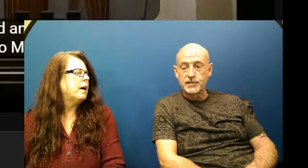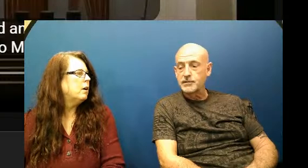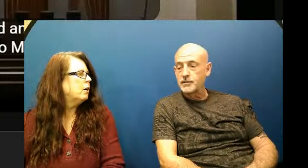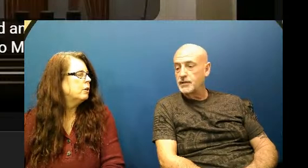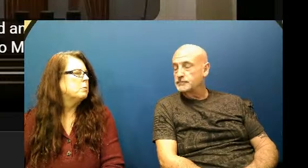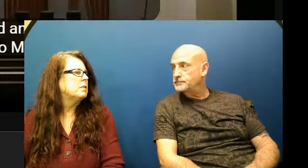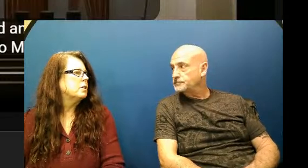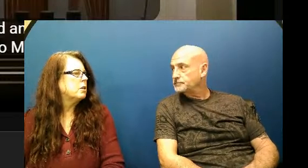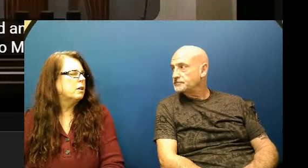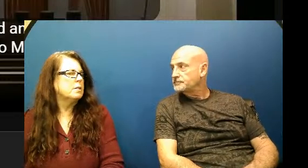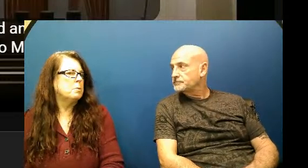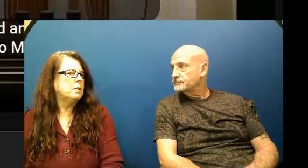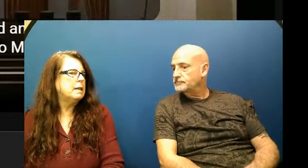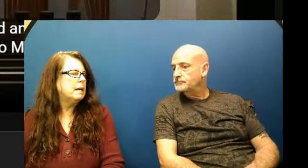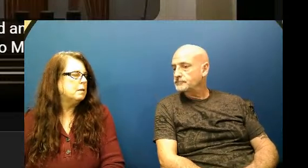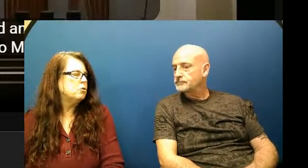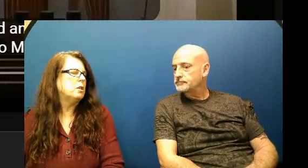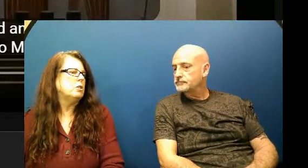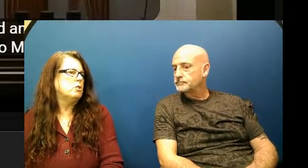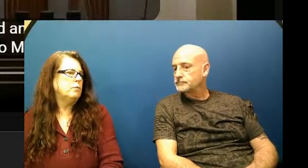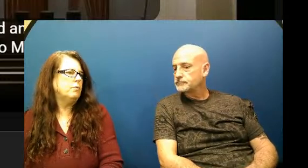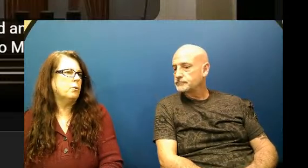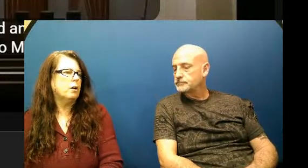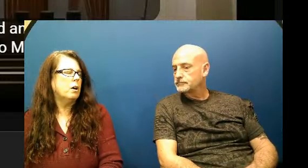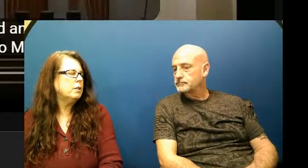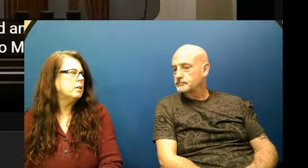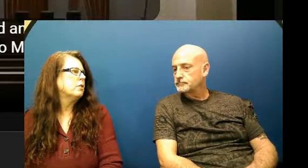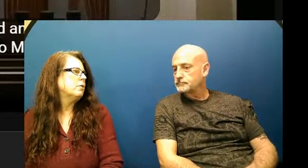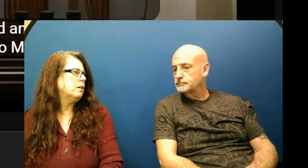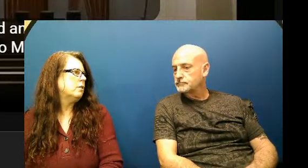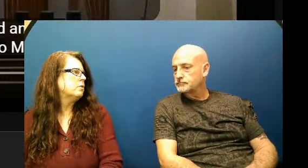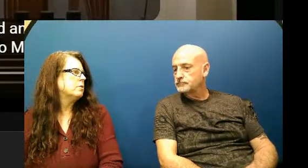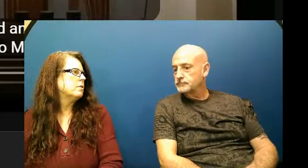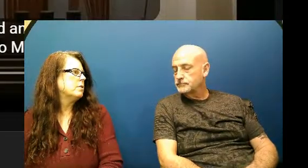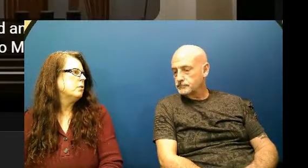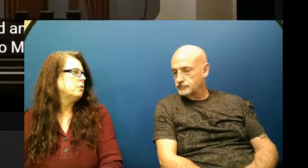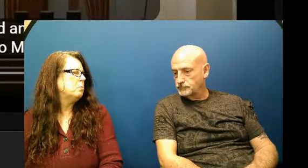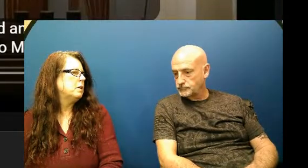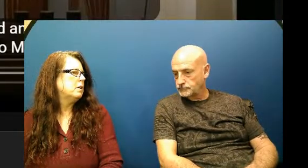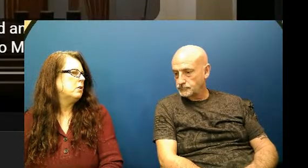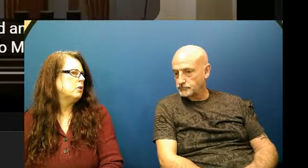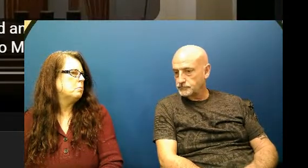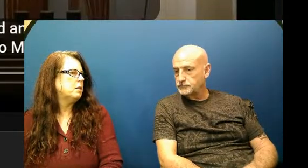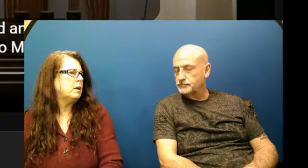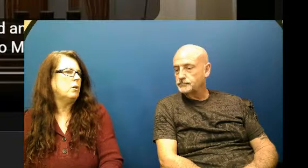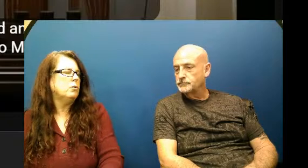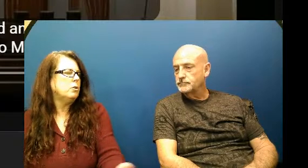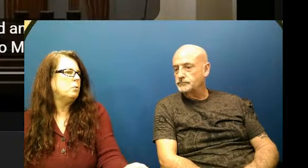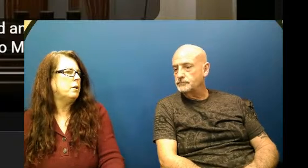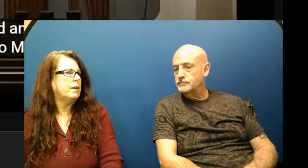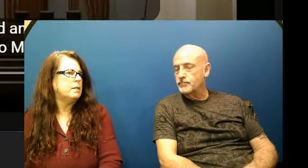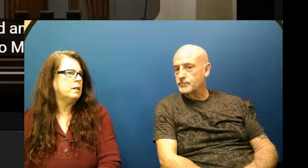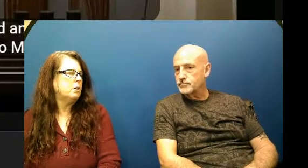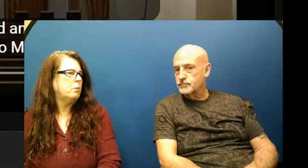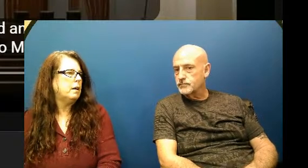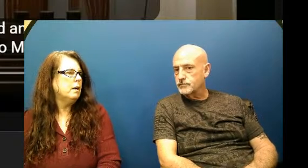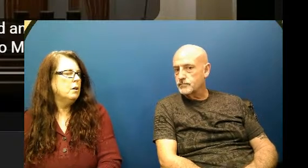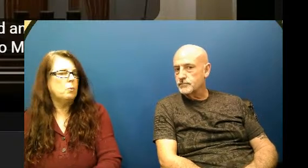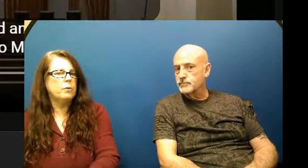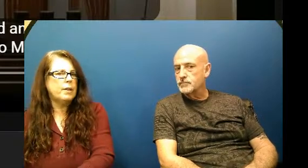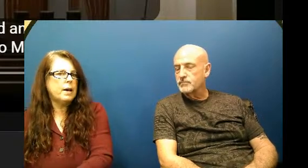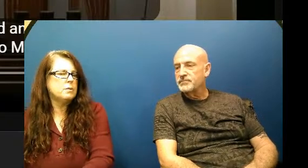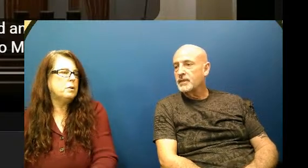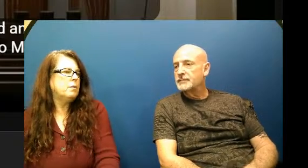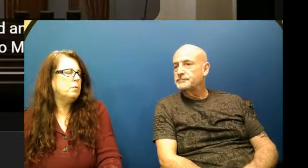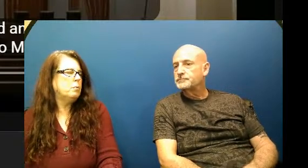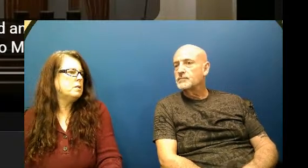these things. With that argument, TikTok has been game changing for content creators. And so you're making an argument like, oh, you don't want that taken away.